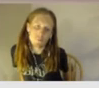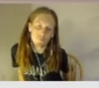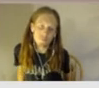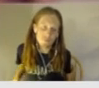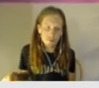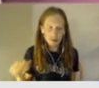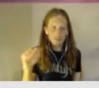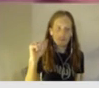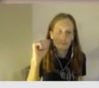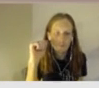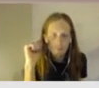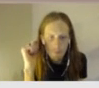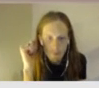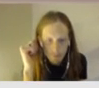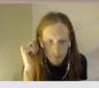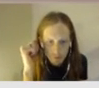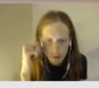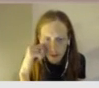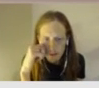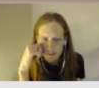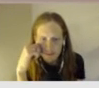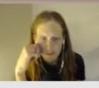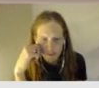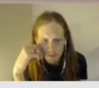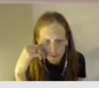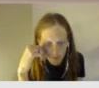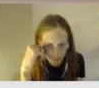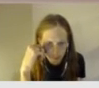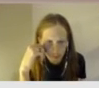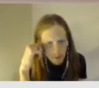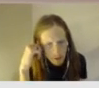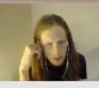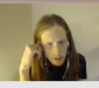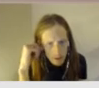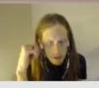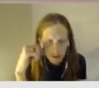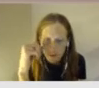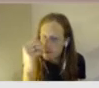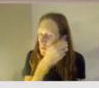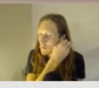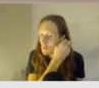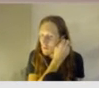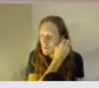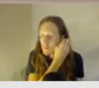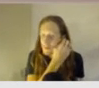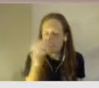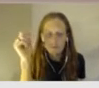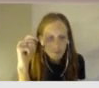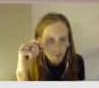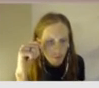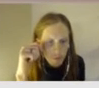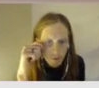connection between viewer and subject matter and myself. So, I don't know. You know, my grandfather was a people